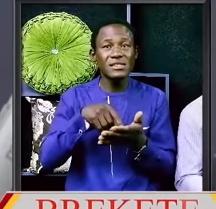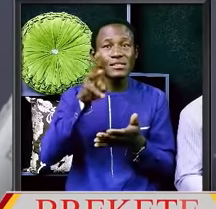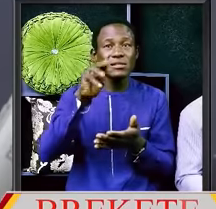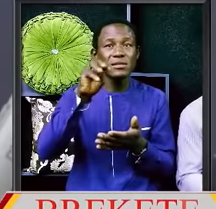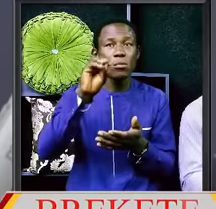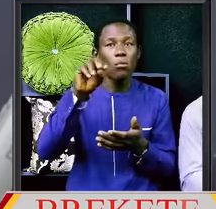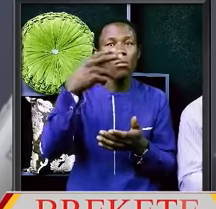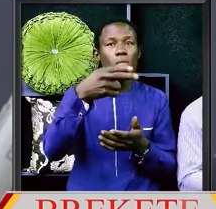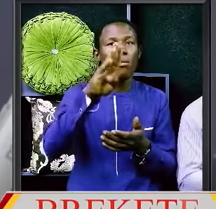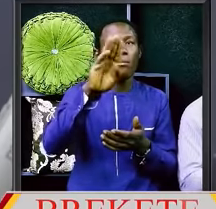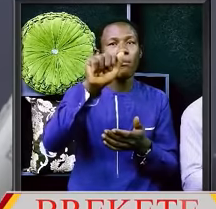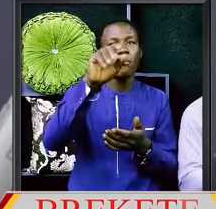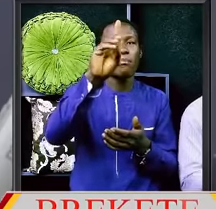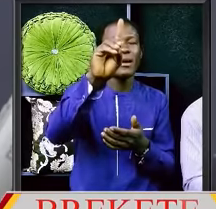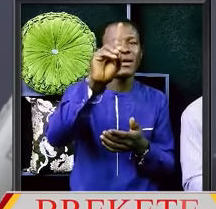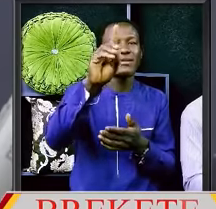case,